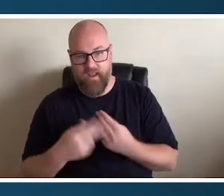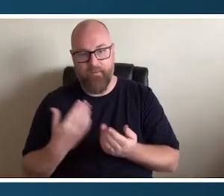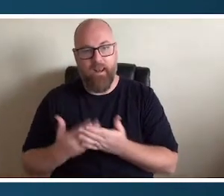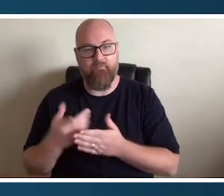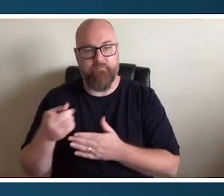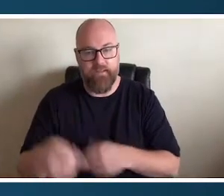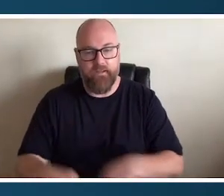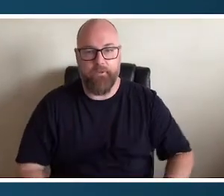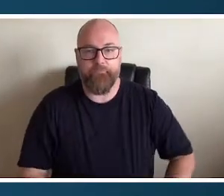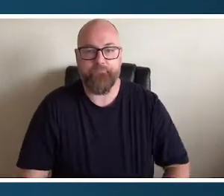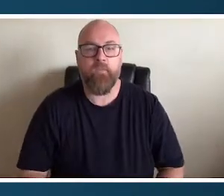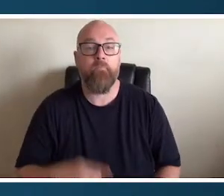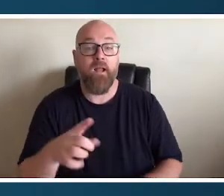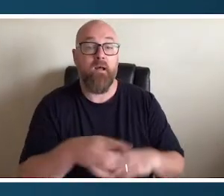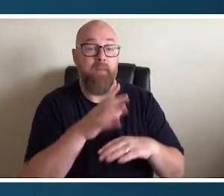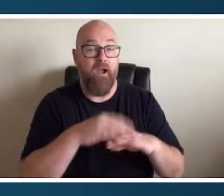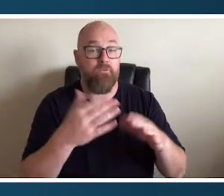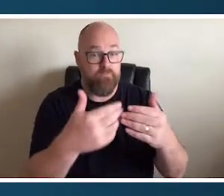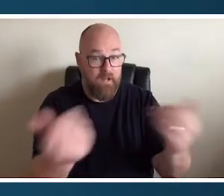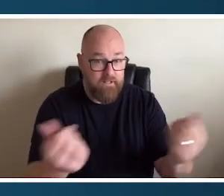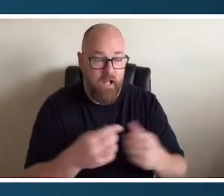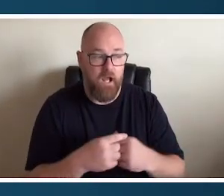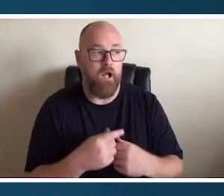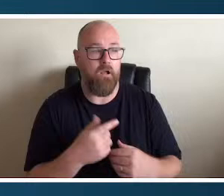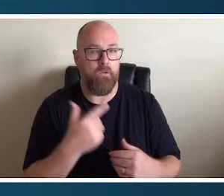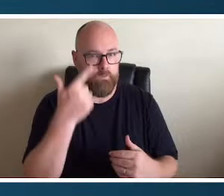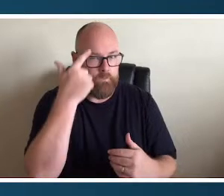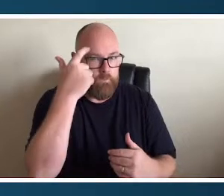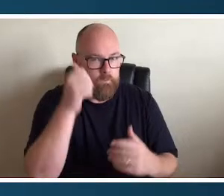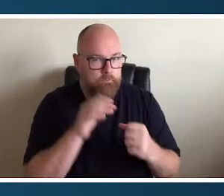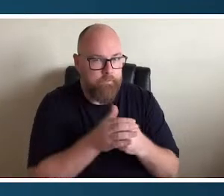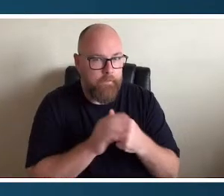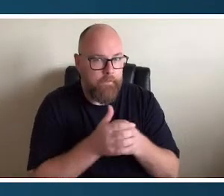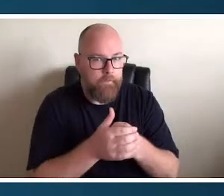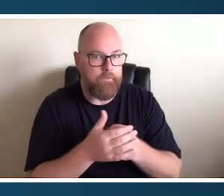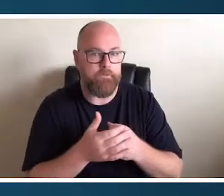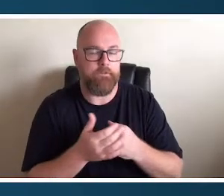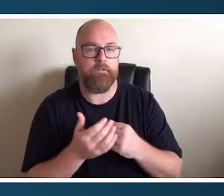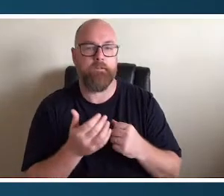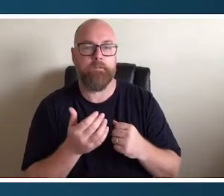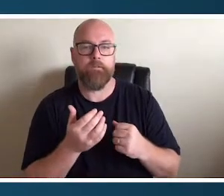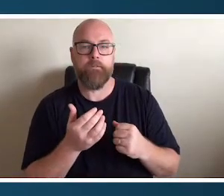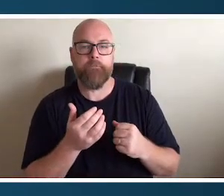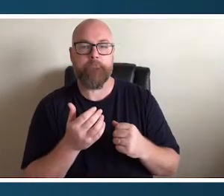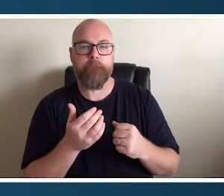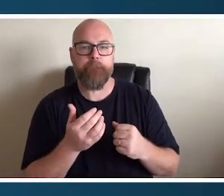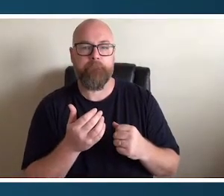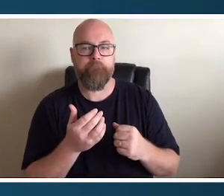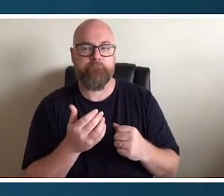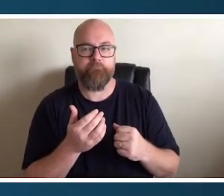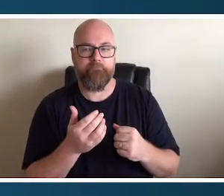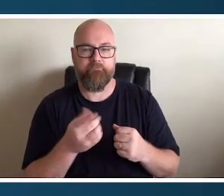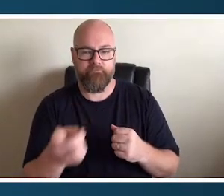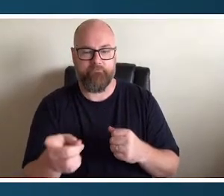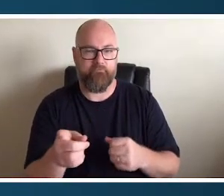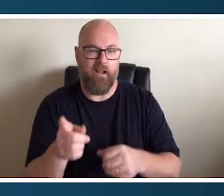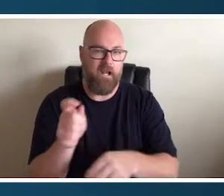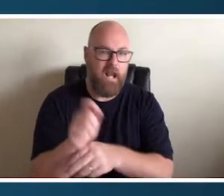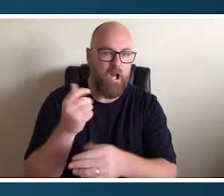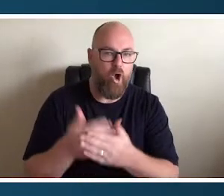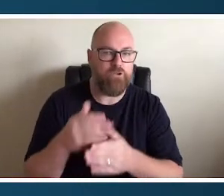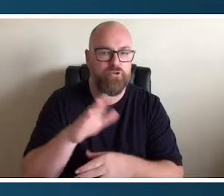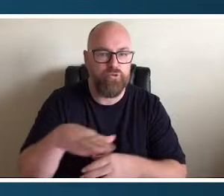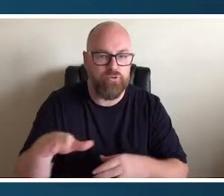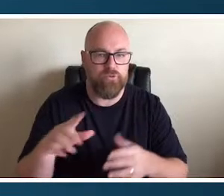marital breakdown, suspicion of extramarital affair, adverse impact on children such as neglect or behavioral